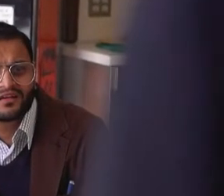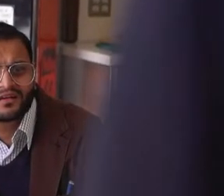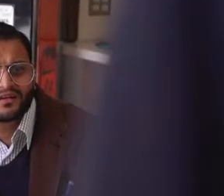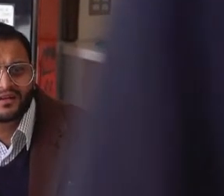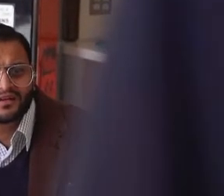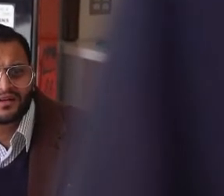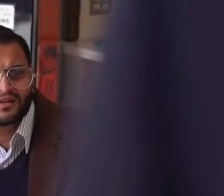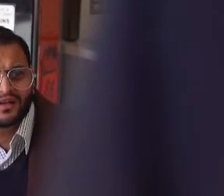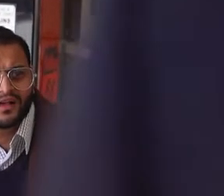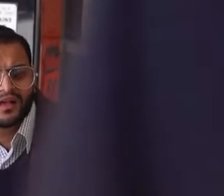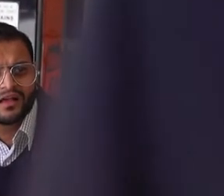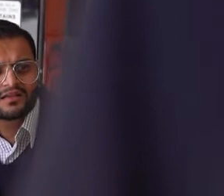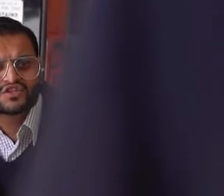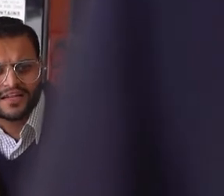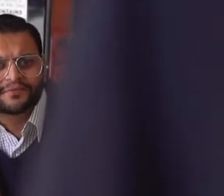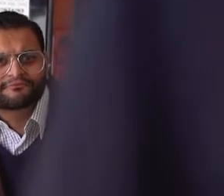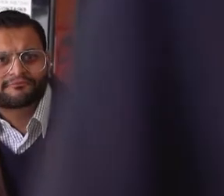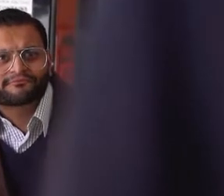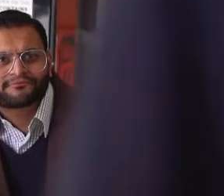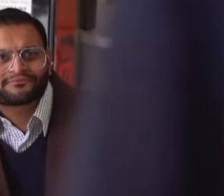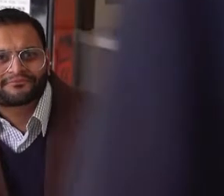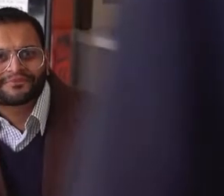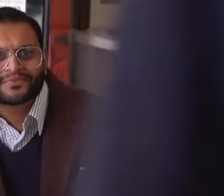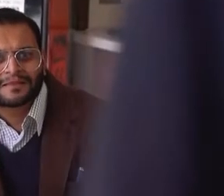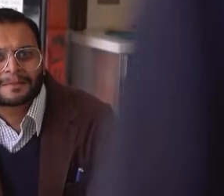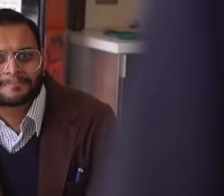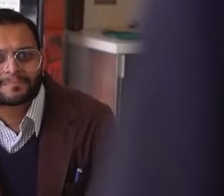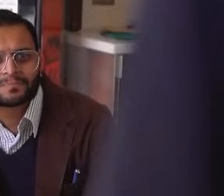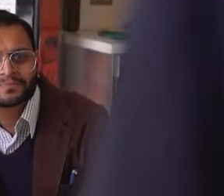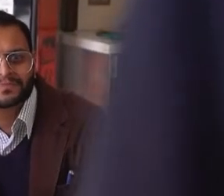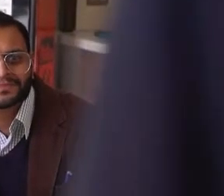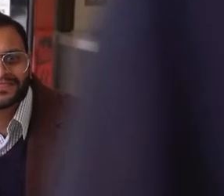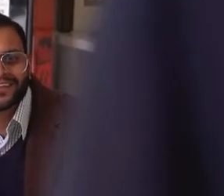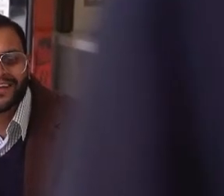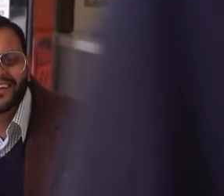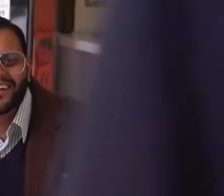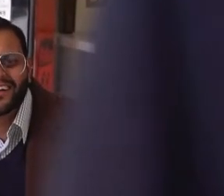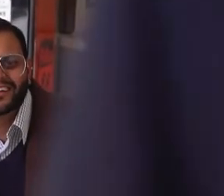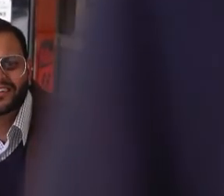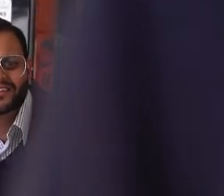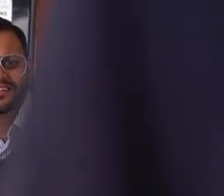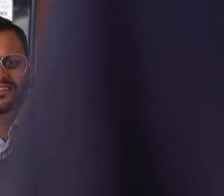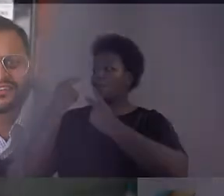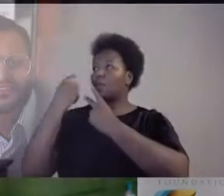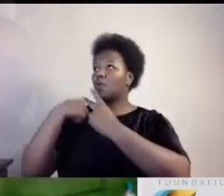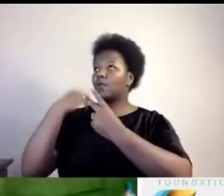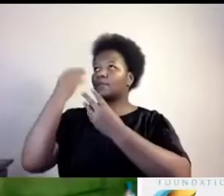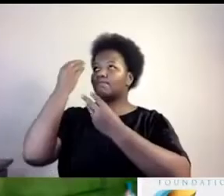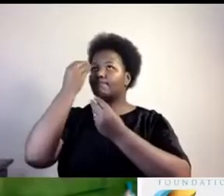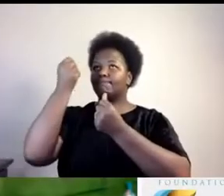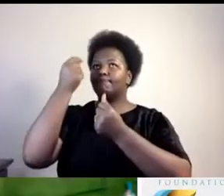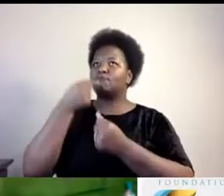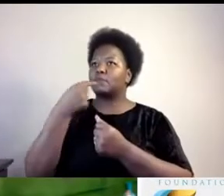through self-determination, we had to stop and take a deep breath and really drive and be